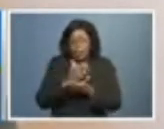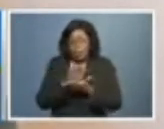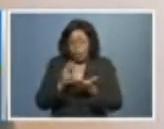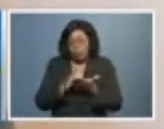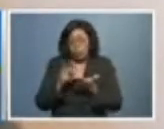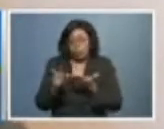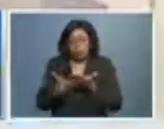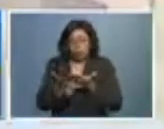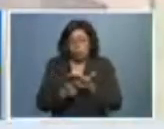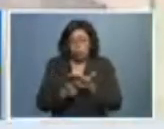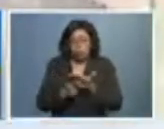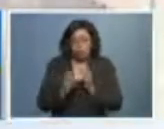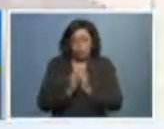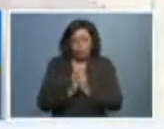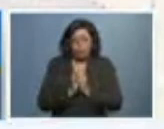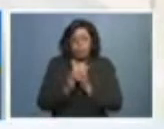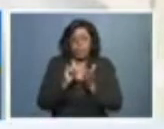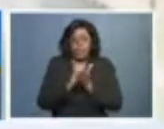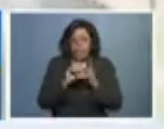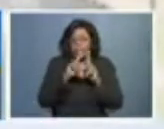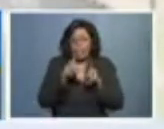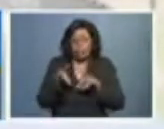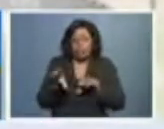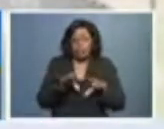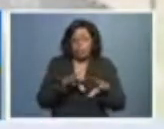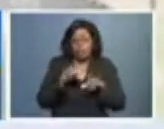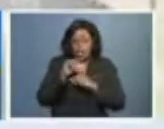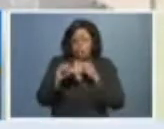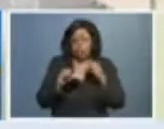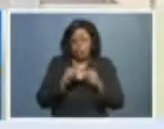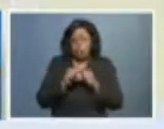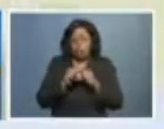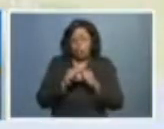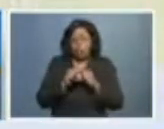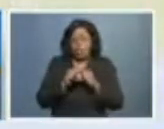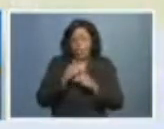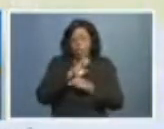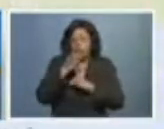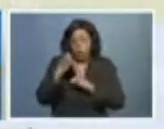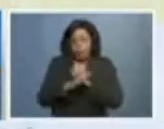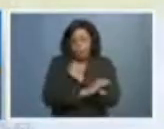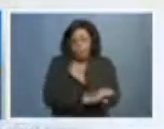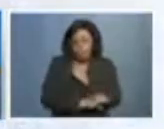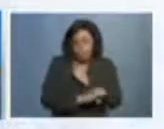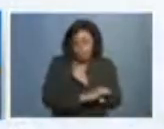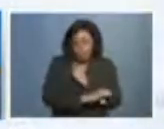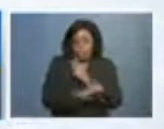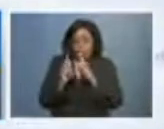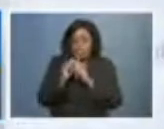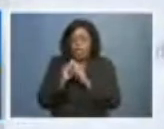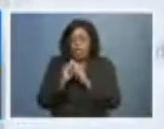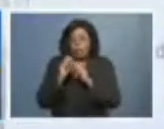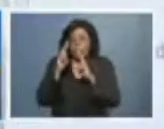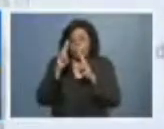under another. That testing, she said, would be done by the Global Environment Facility and the Caribbean Mercury Monitoring Network, which